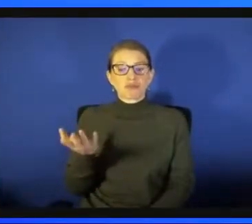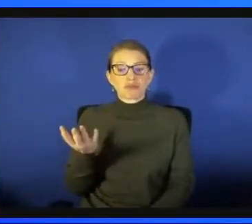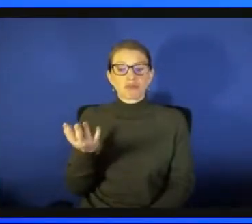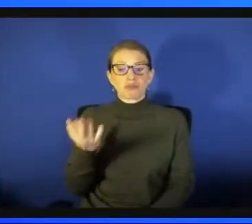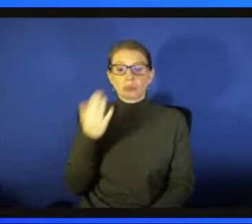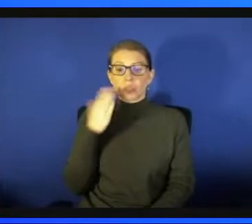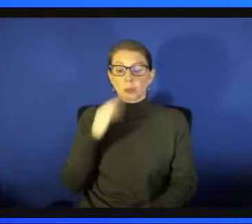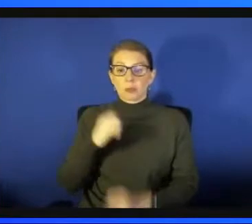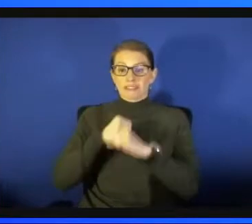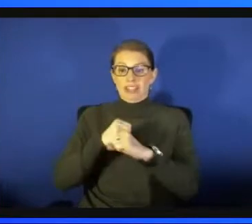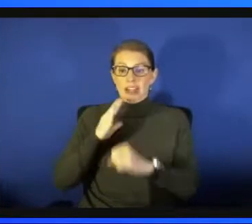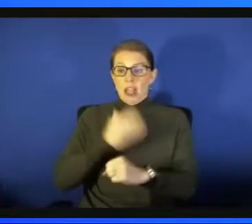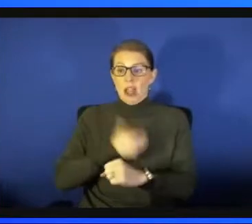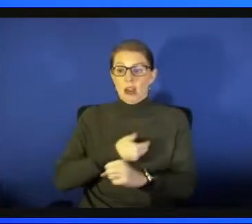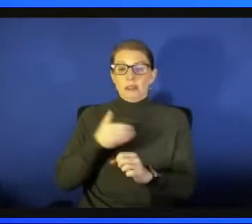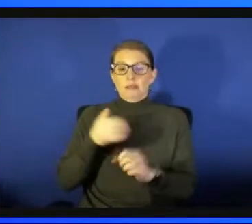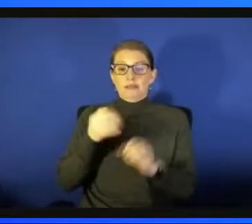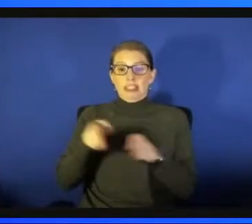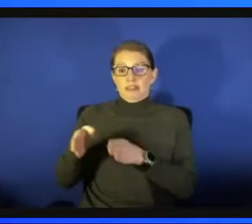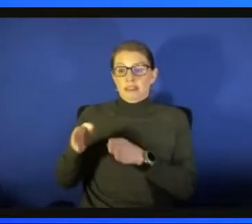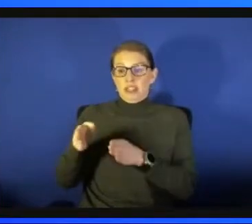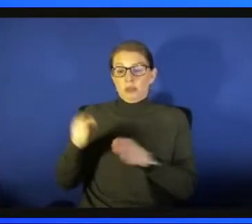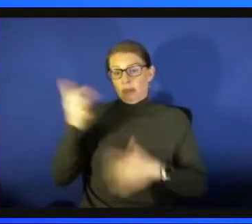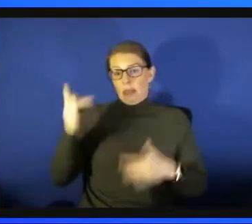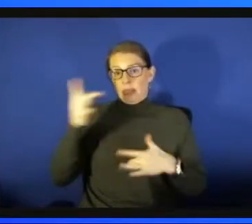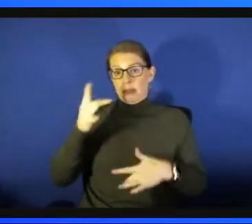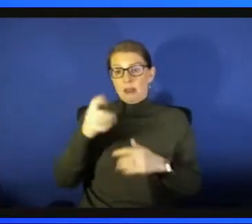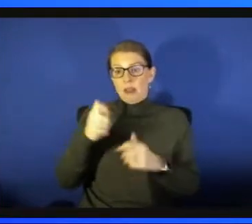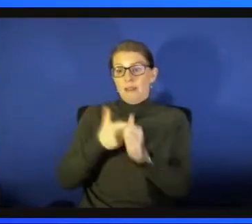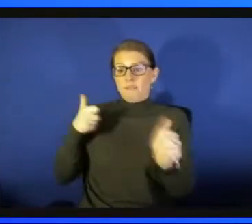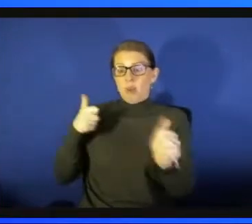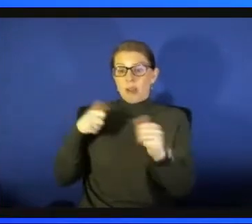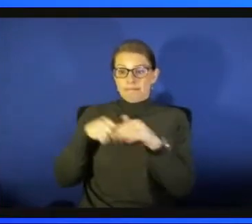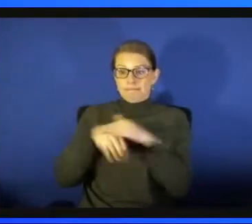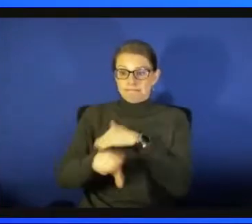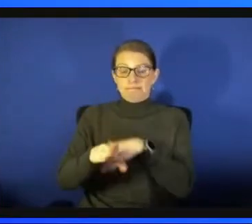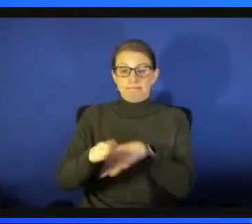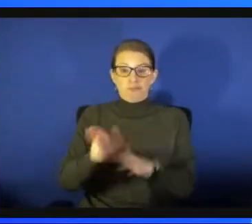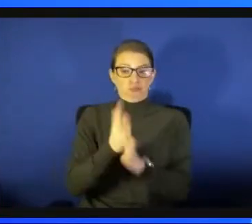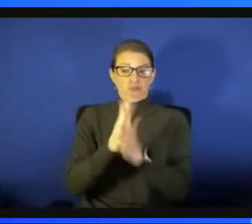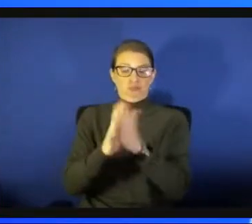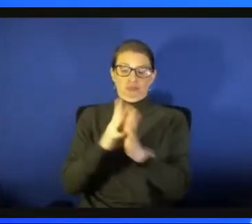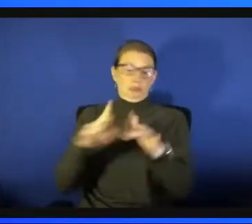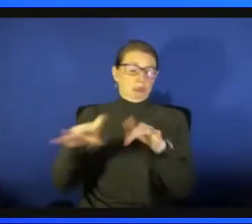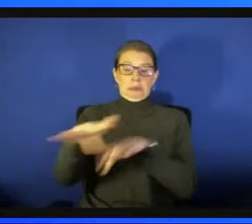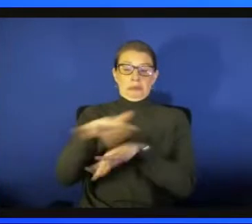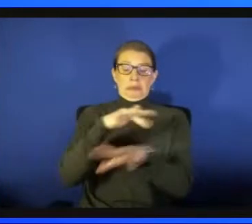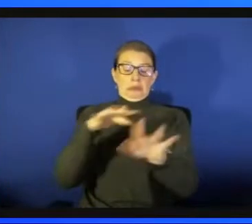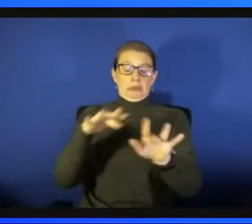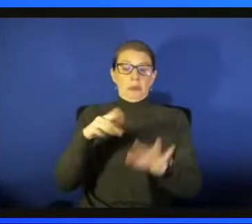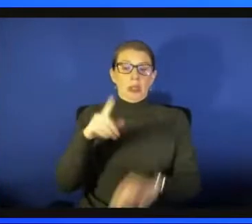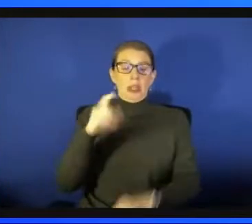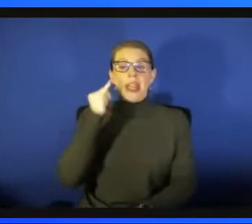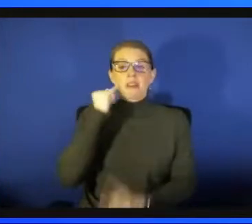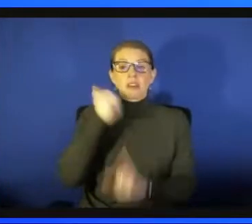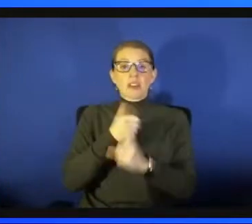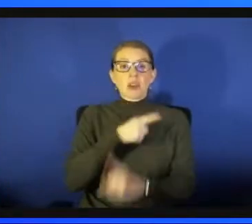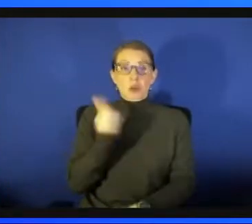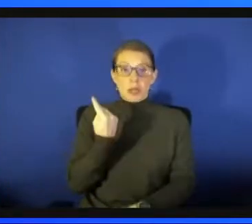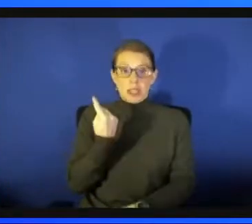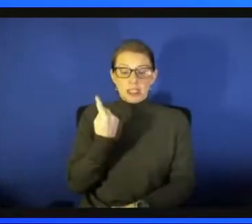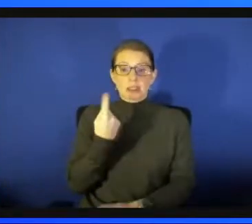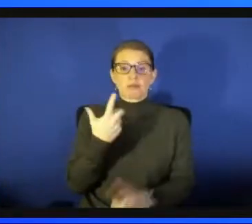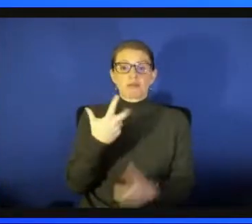avoid going to those large crowds if you don't feel comfortable or if you are at risk. importantly, get vaccinated, stay up to date